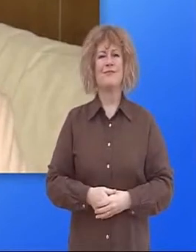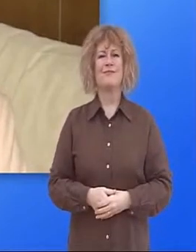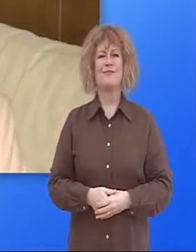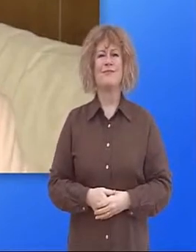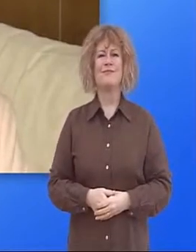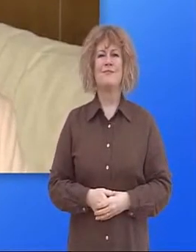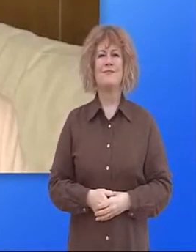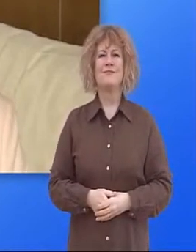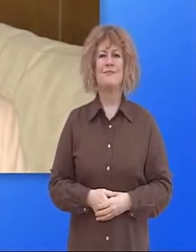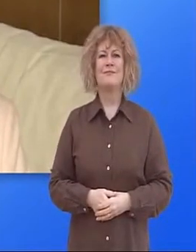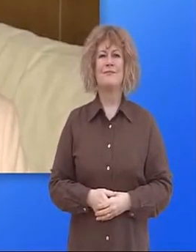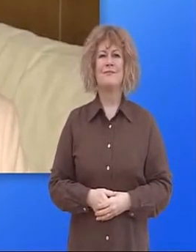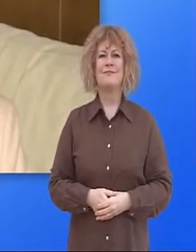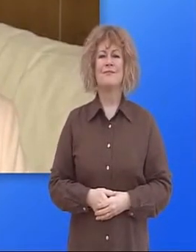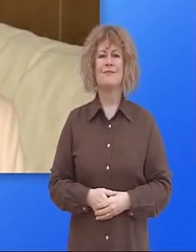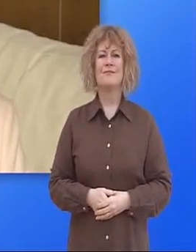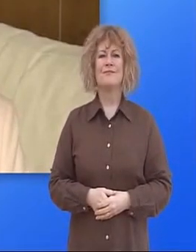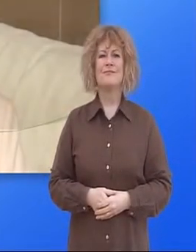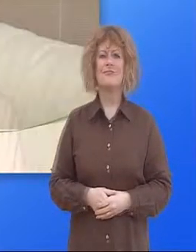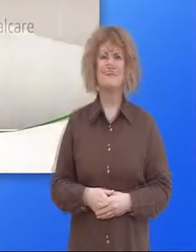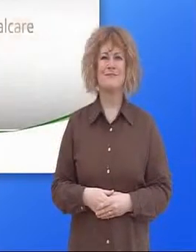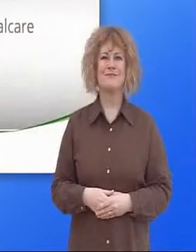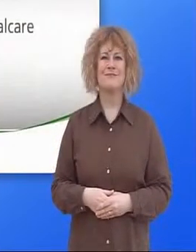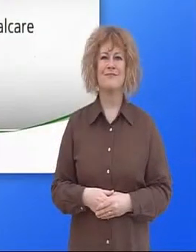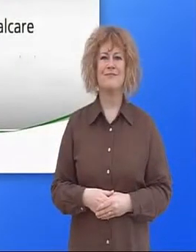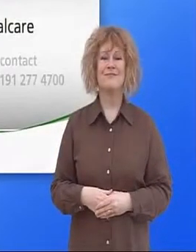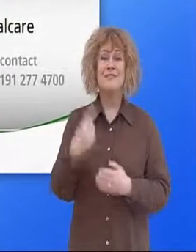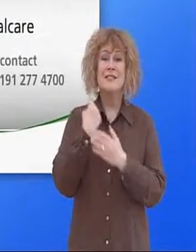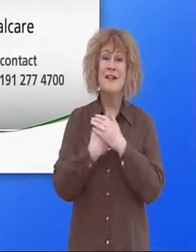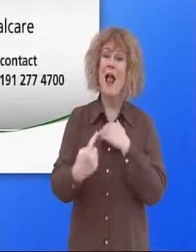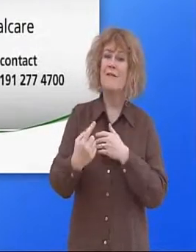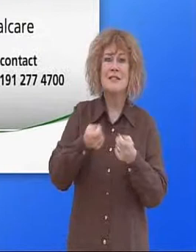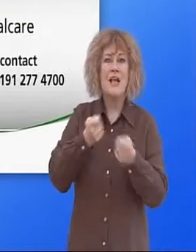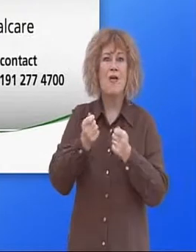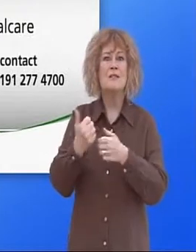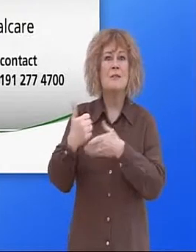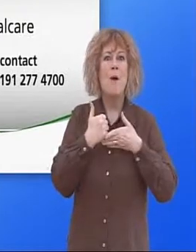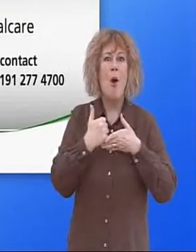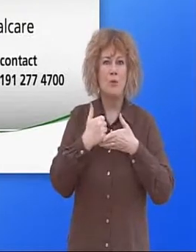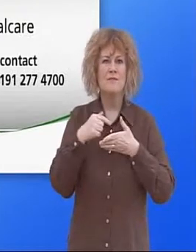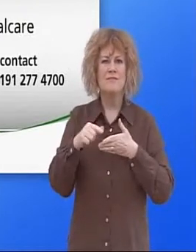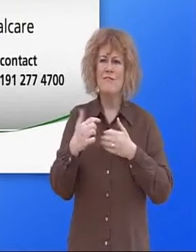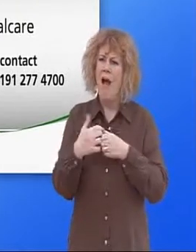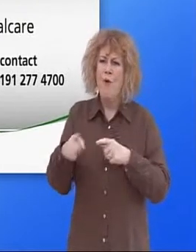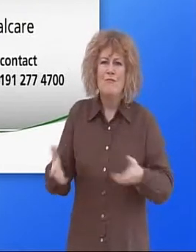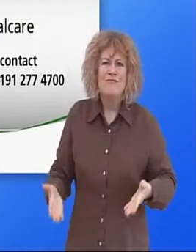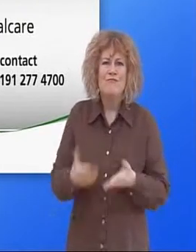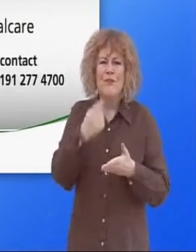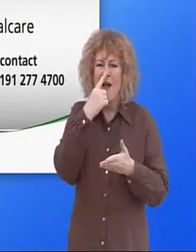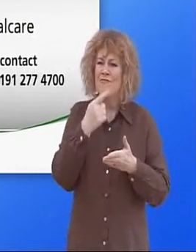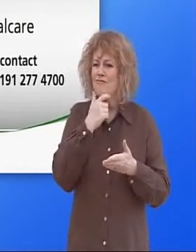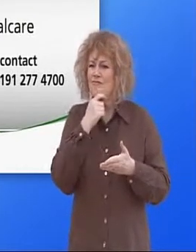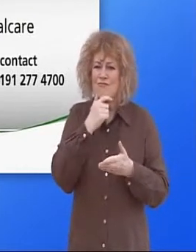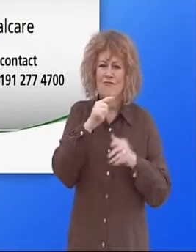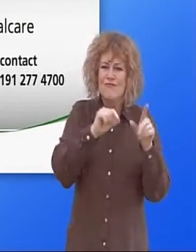lives in a way that hasn't been possible before. Find out more about self-directed support